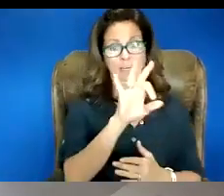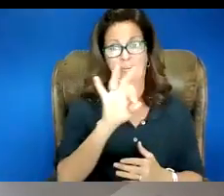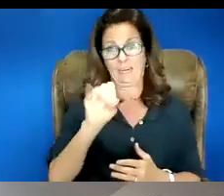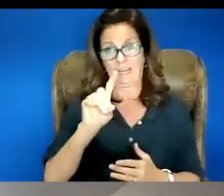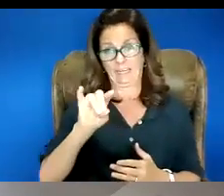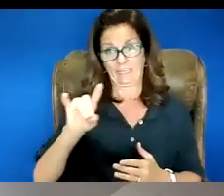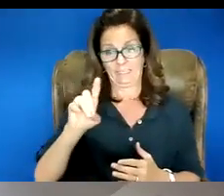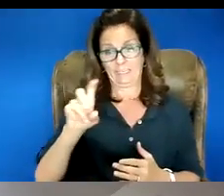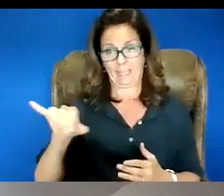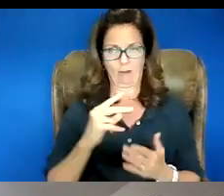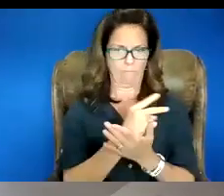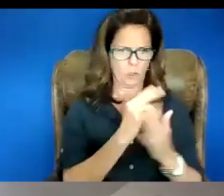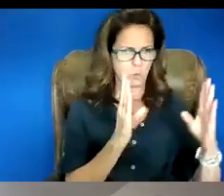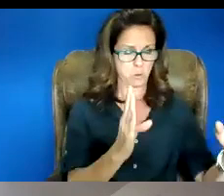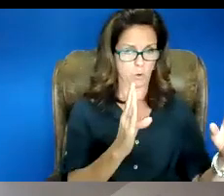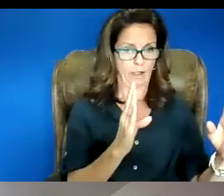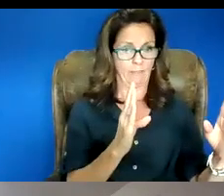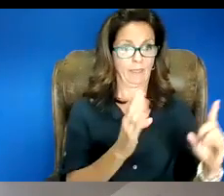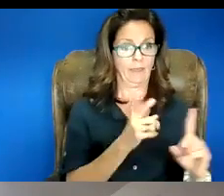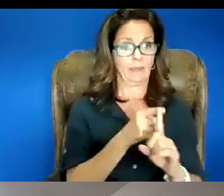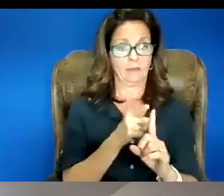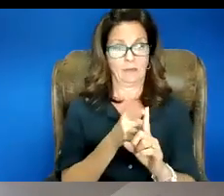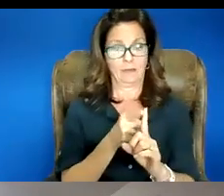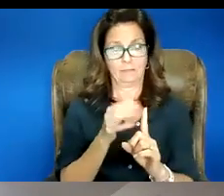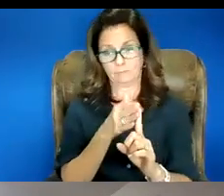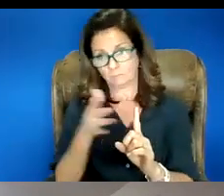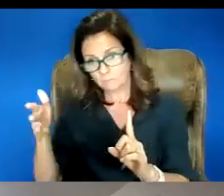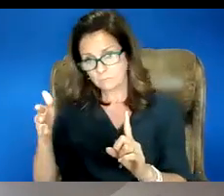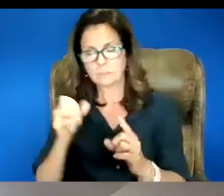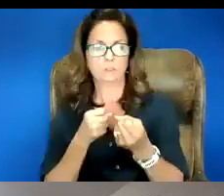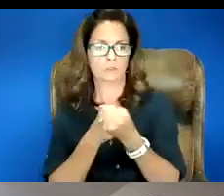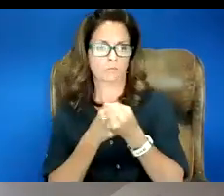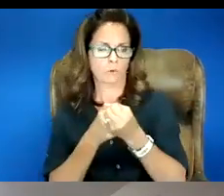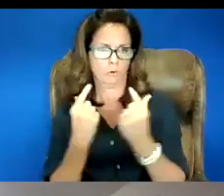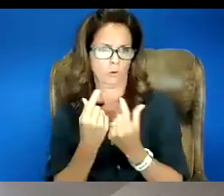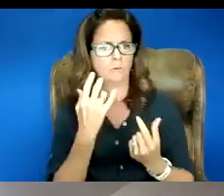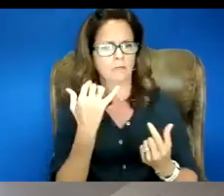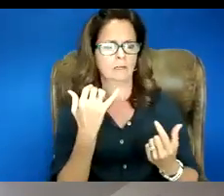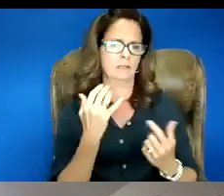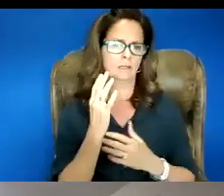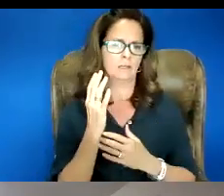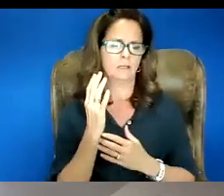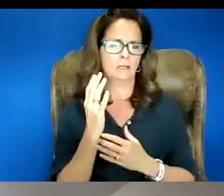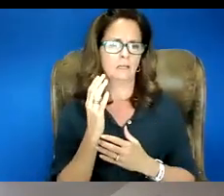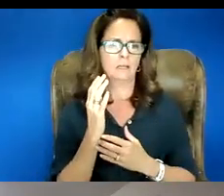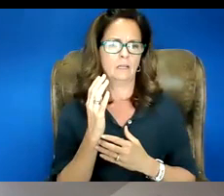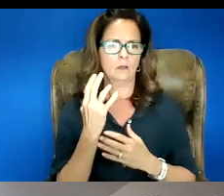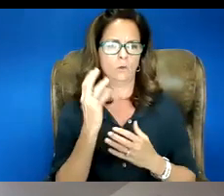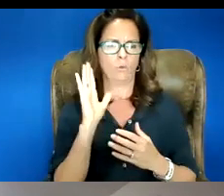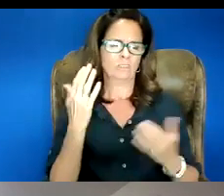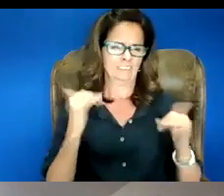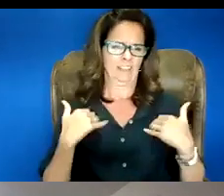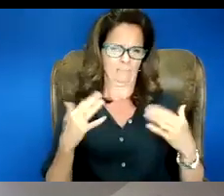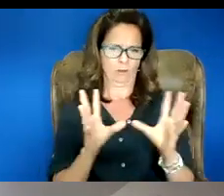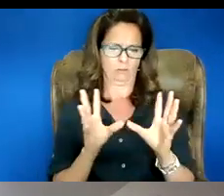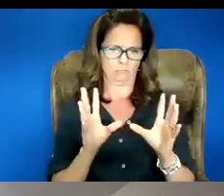program, and we'll still have the skill groups that you can attend, but you'll then meet with your health coach every 90 days. And